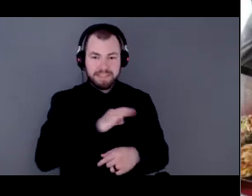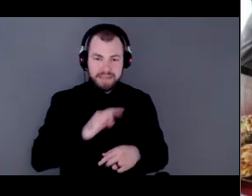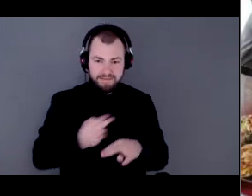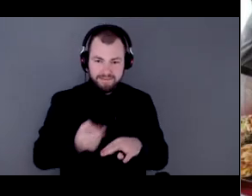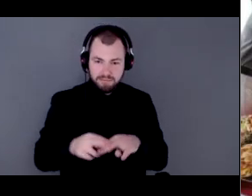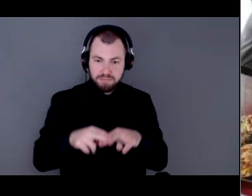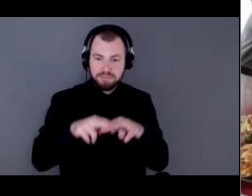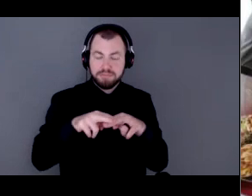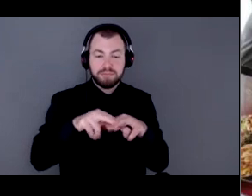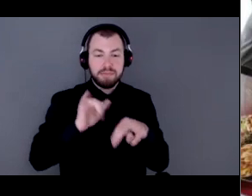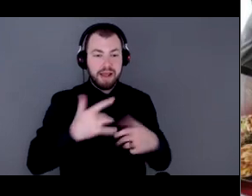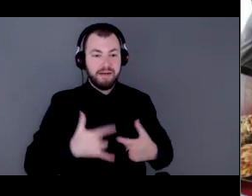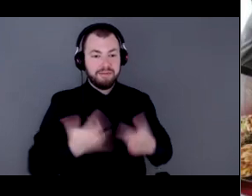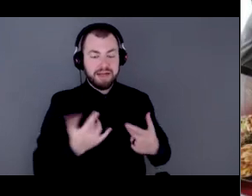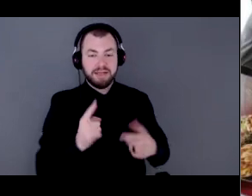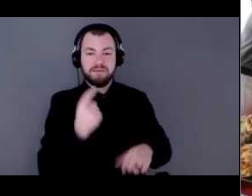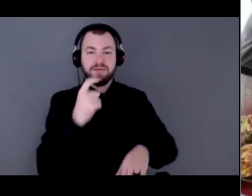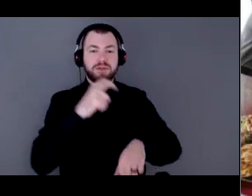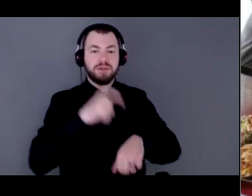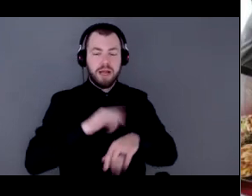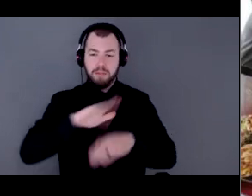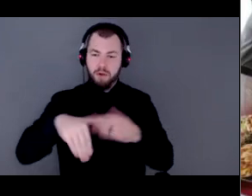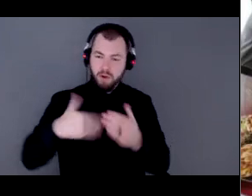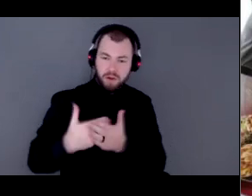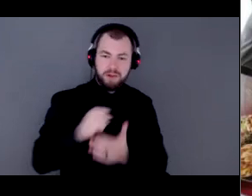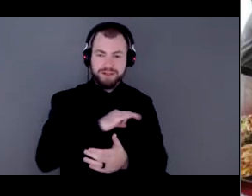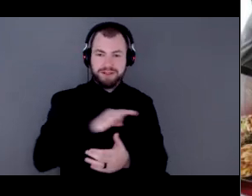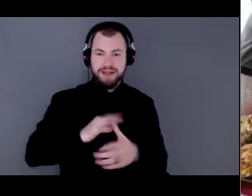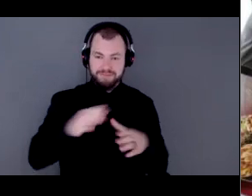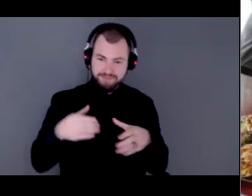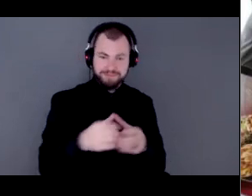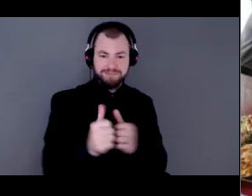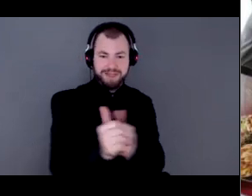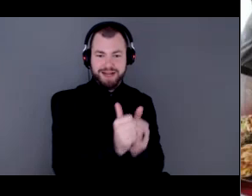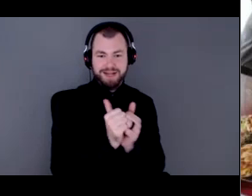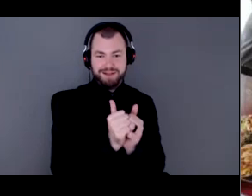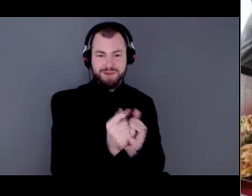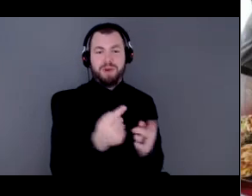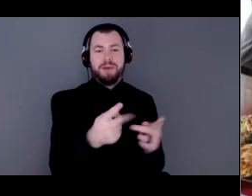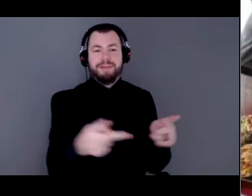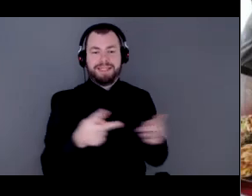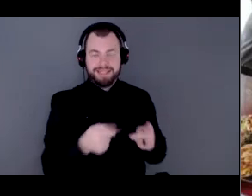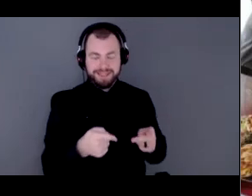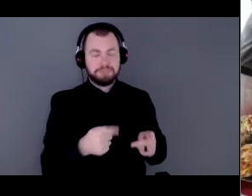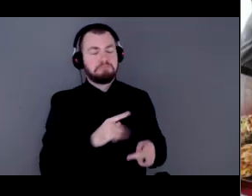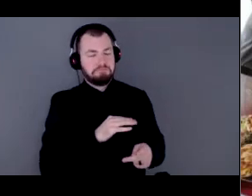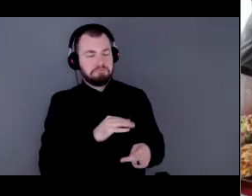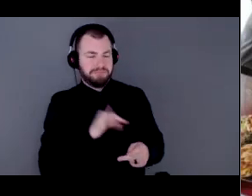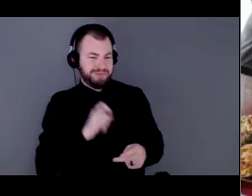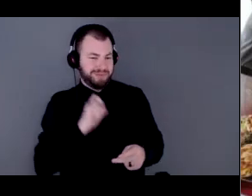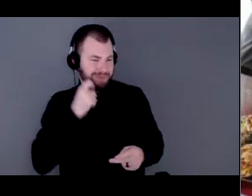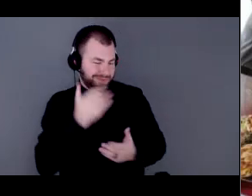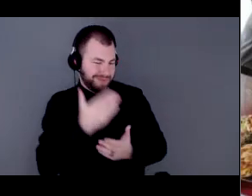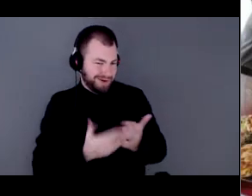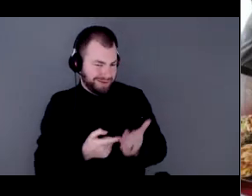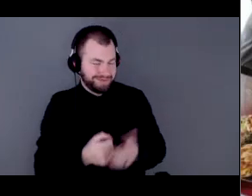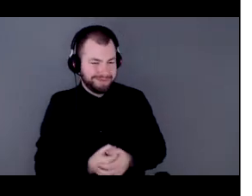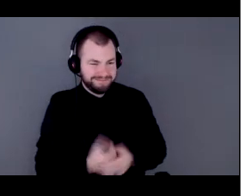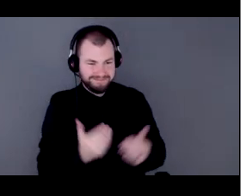the first time that they were able to bring all their staff together in one place. And so that was a really neat aspect. Next.